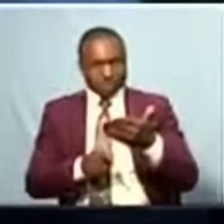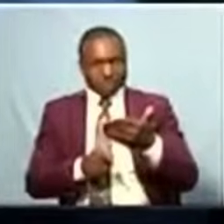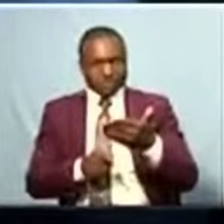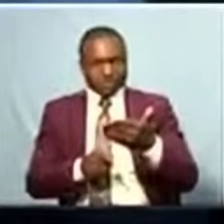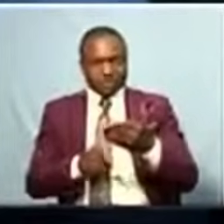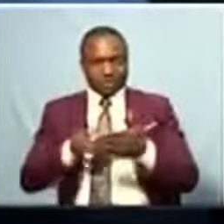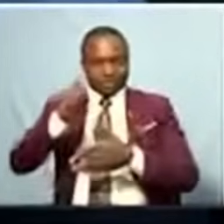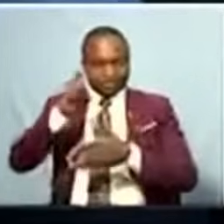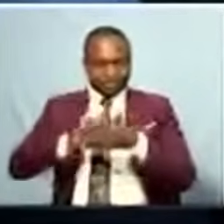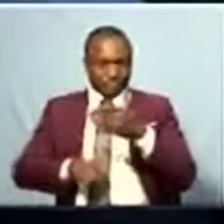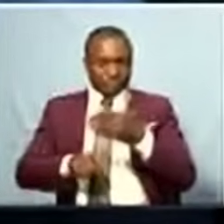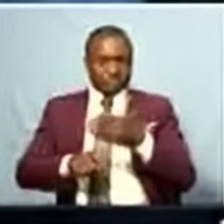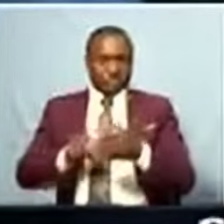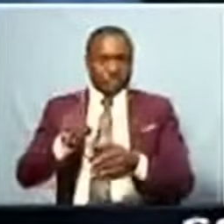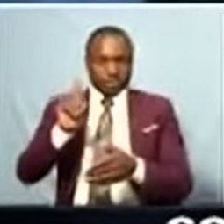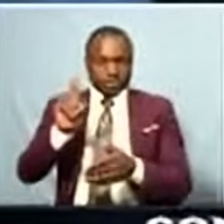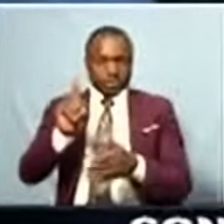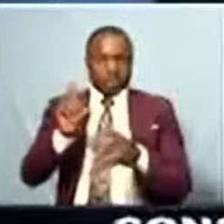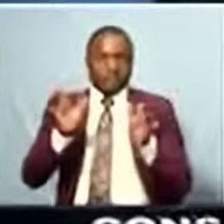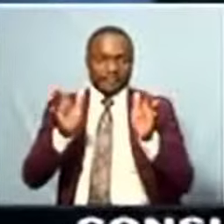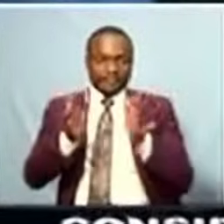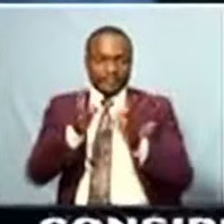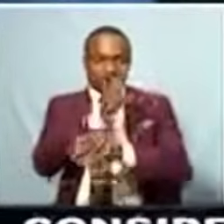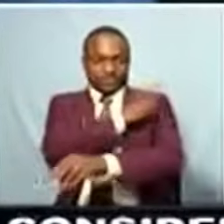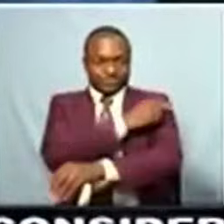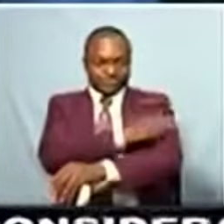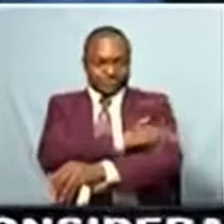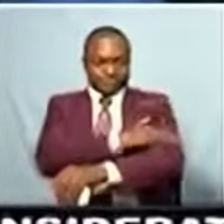what is the cost of 1 mini hospital.